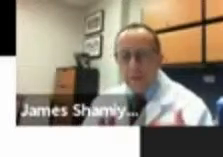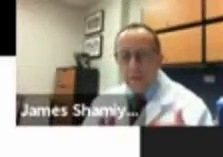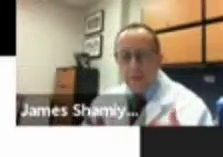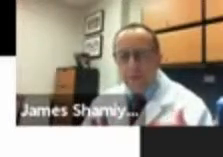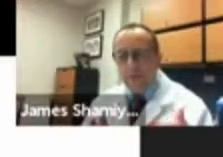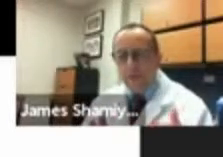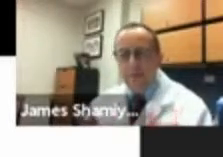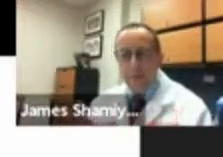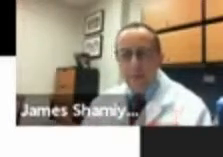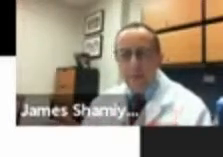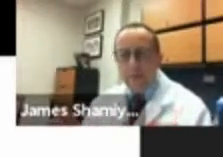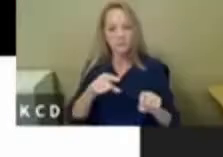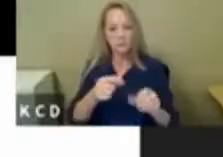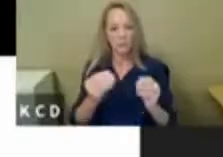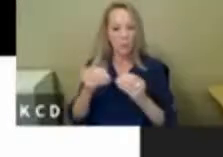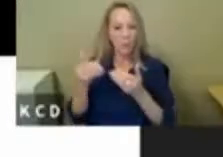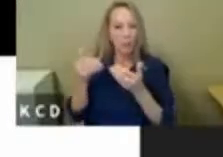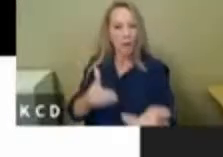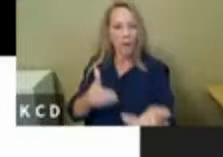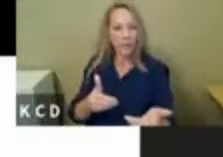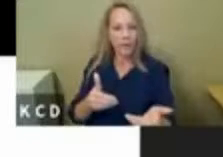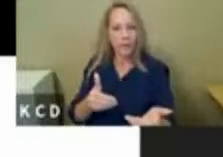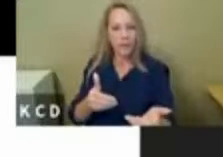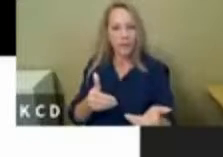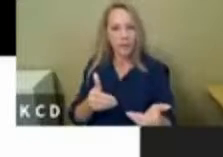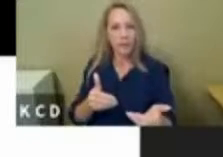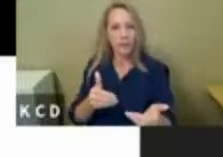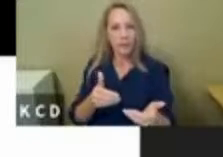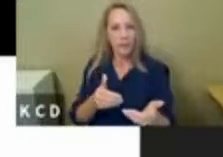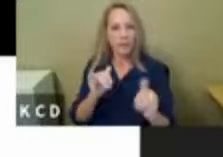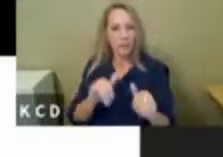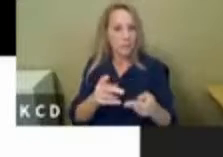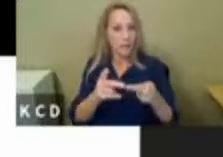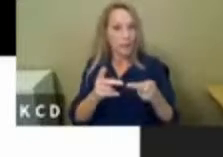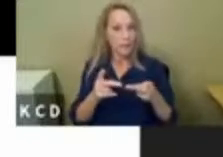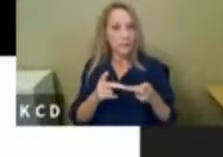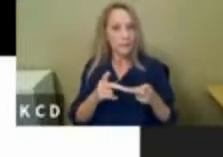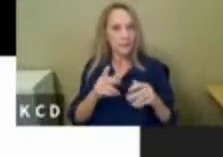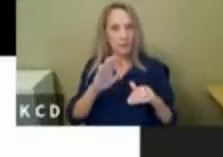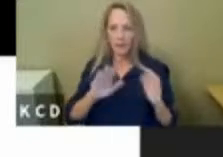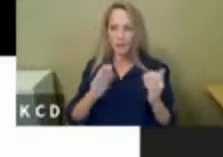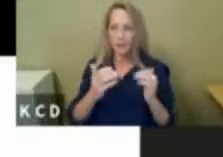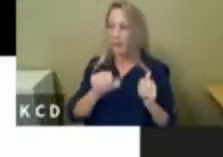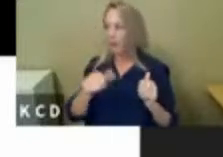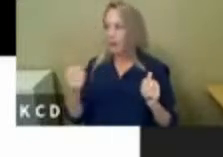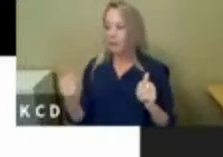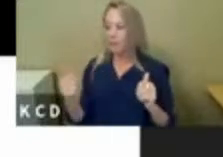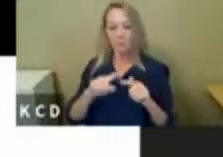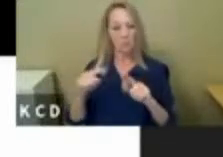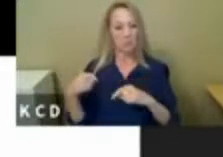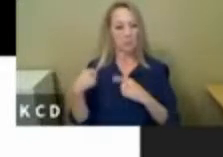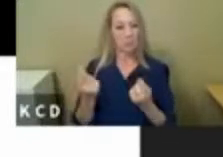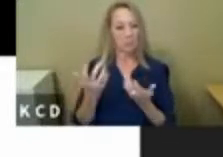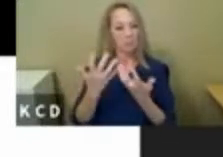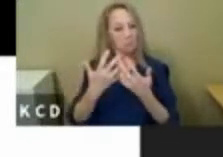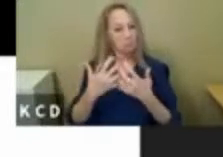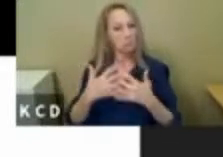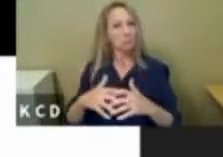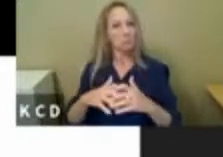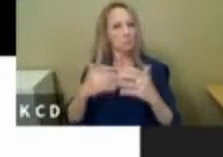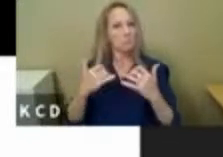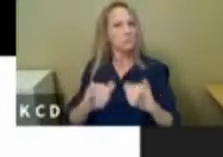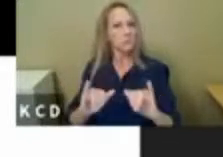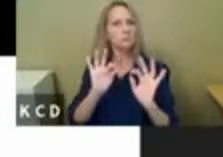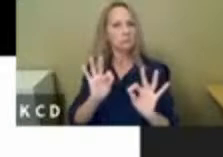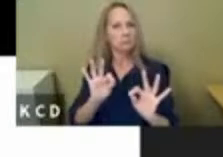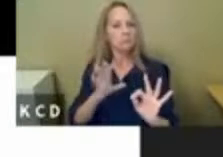more tension than the other. And so it just seems to have worked itself out because there's still enough